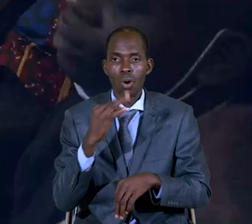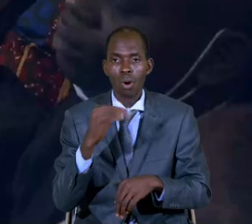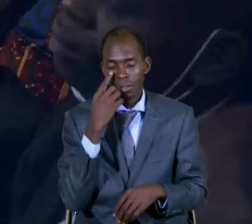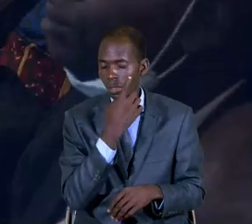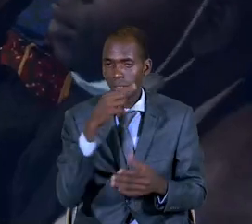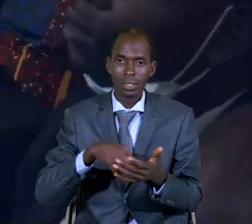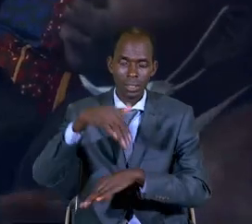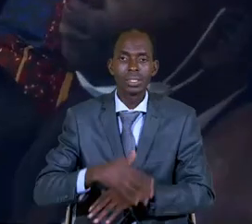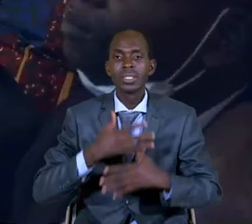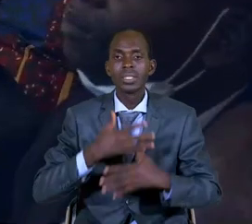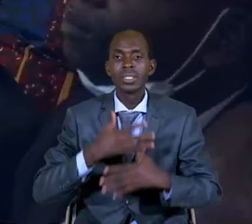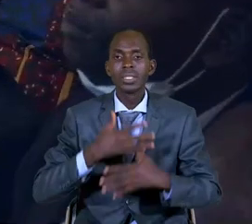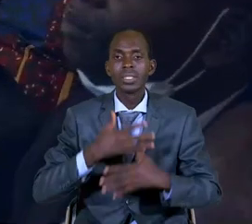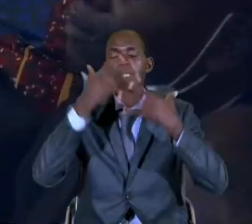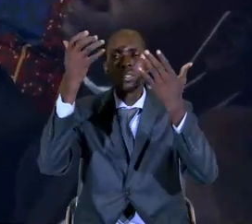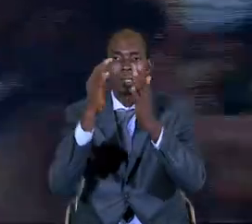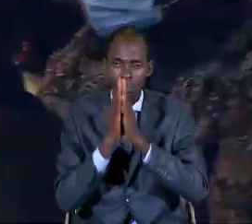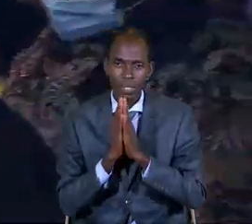location. Amen.